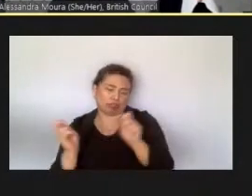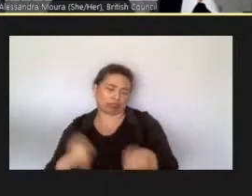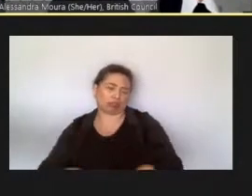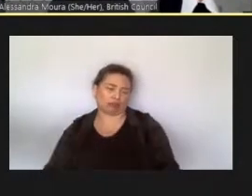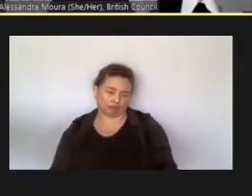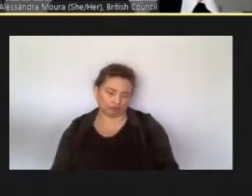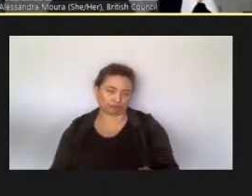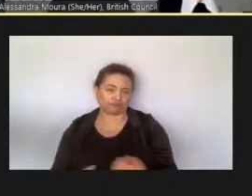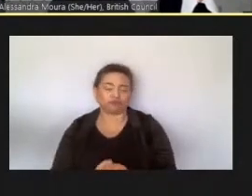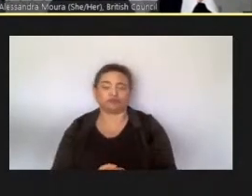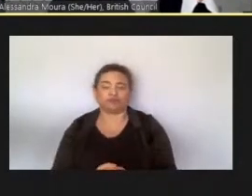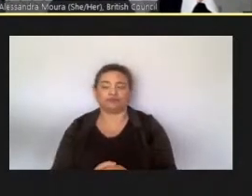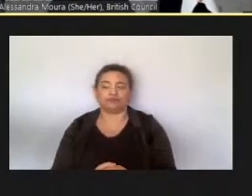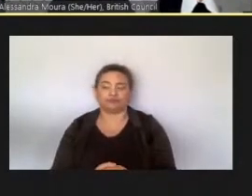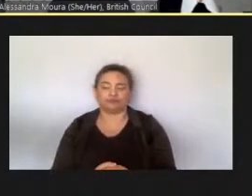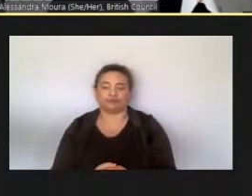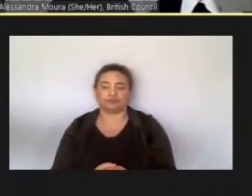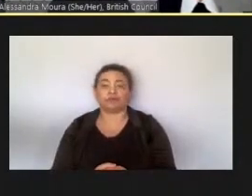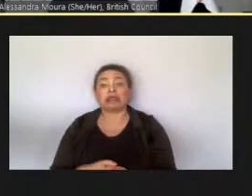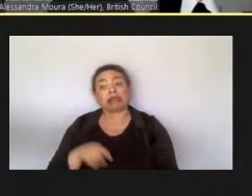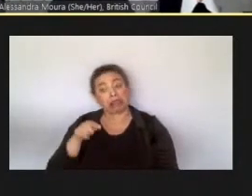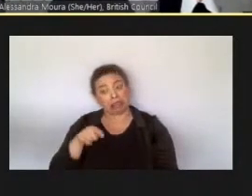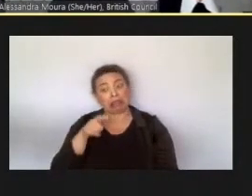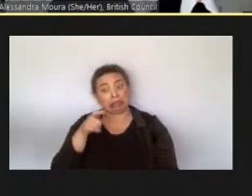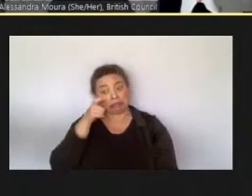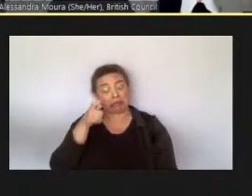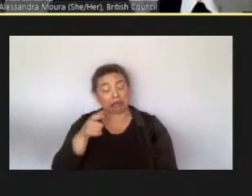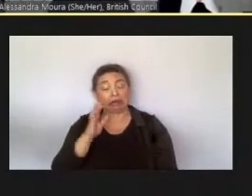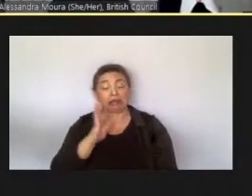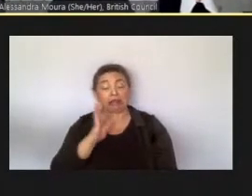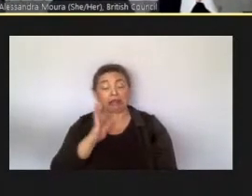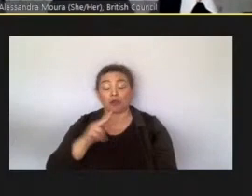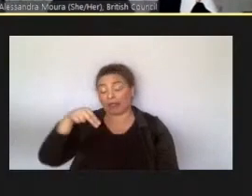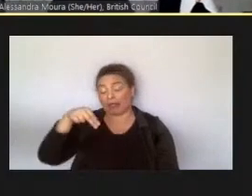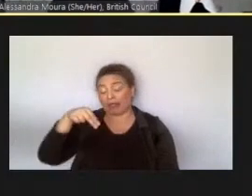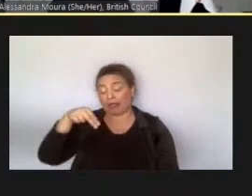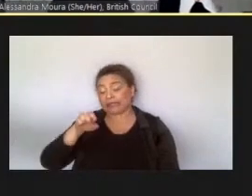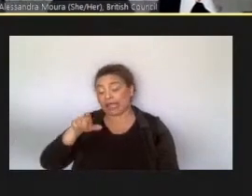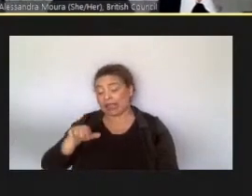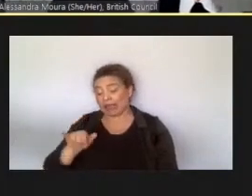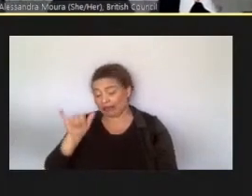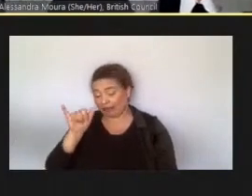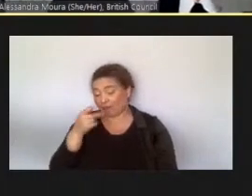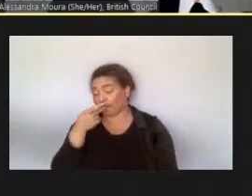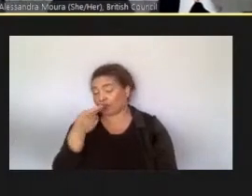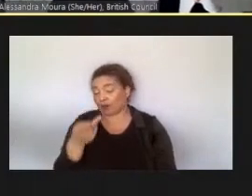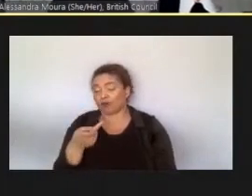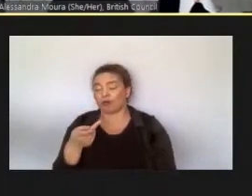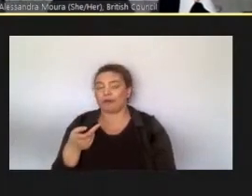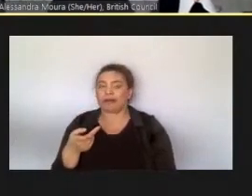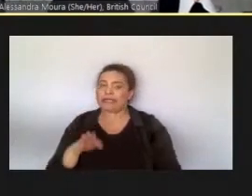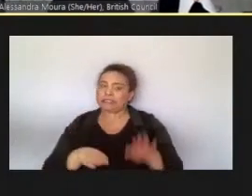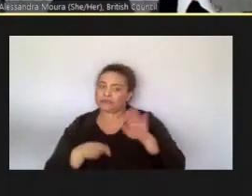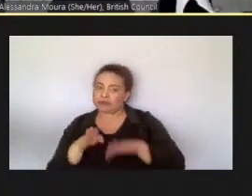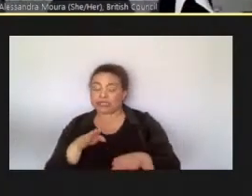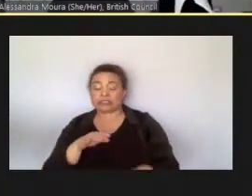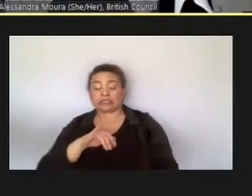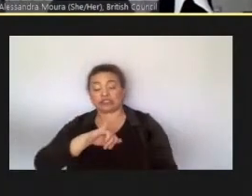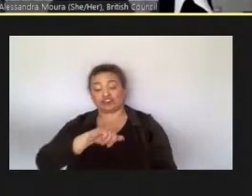interesting. Nelly mentions that maybe Jenny got some resources to do to do events as